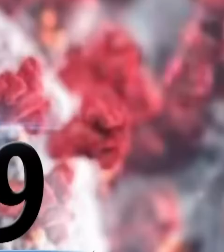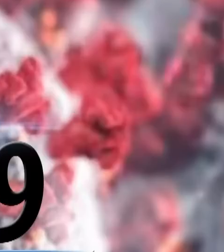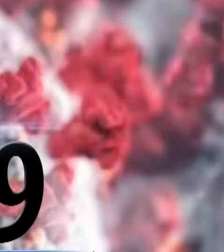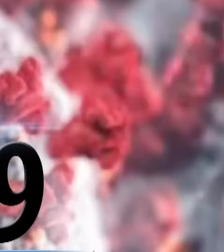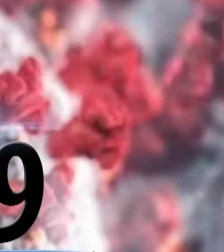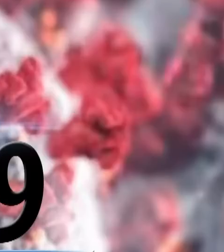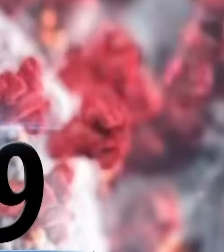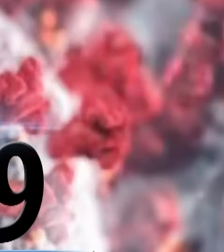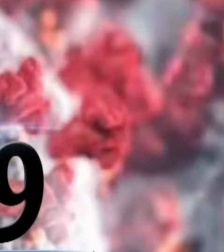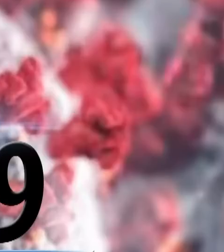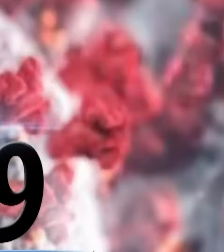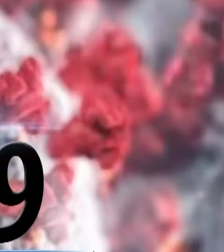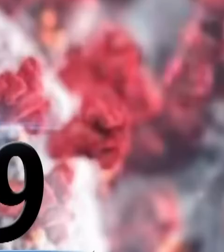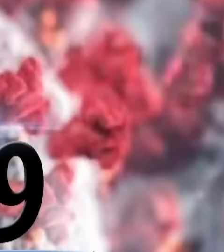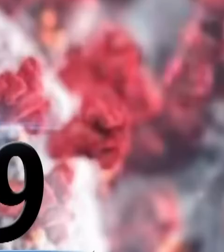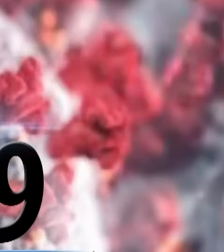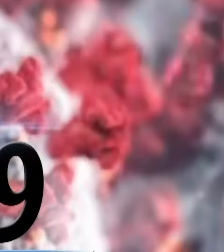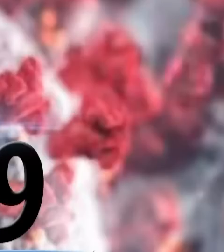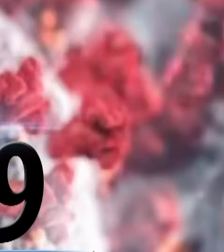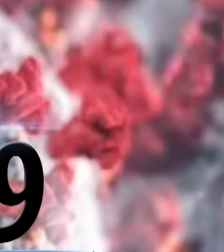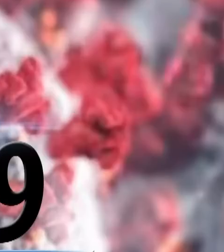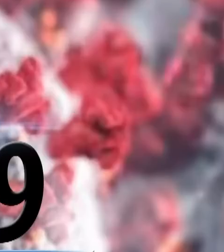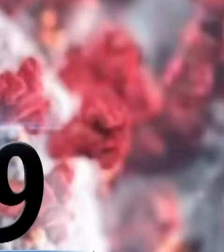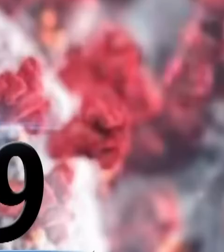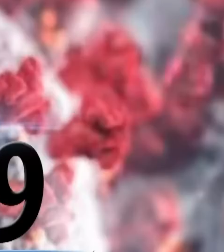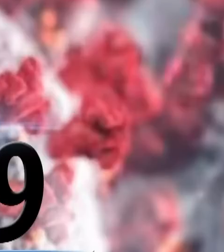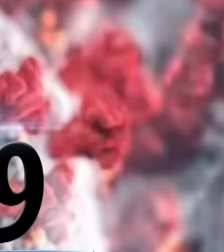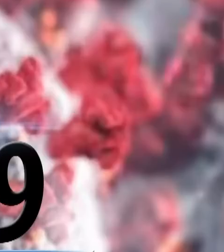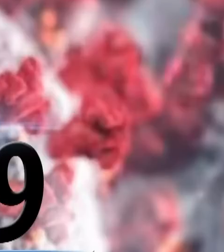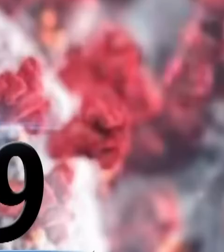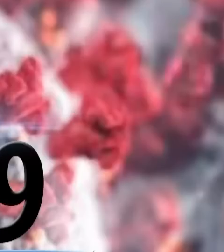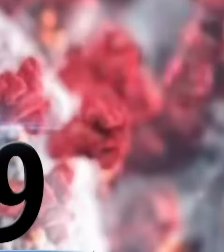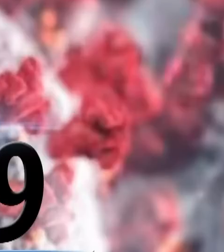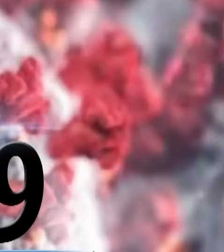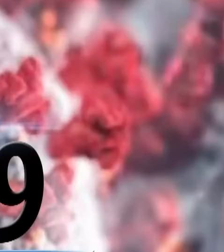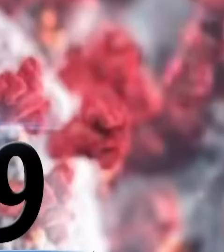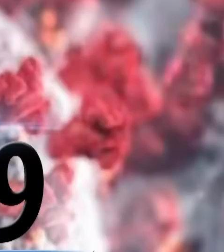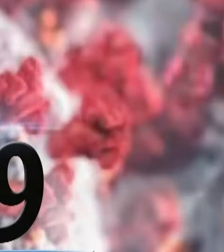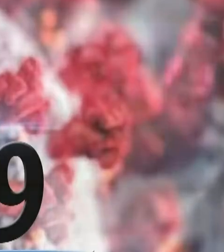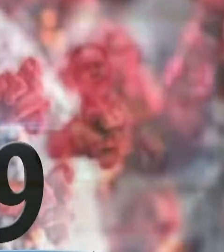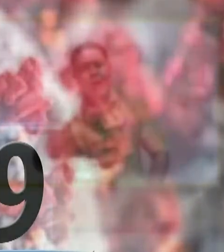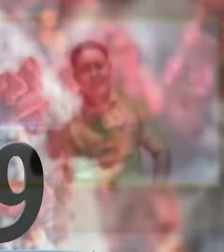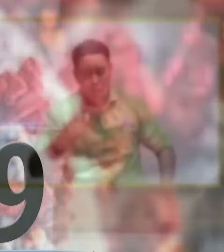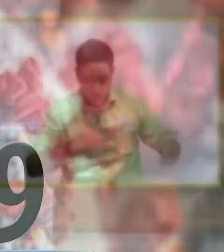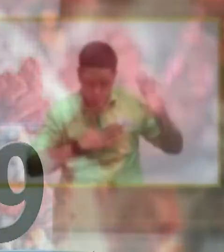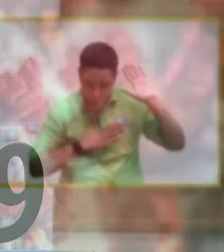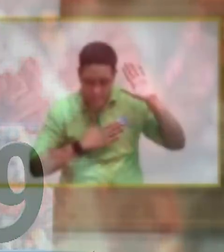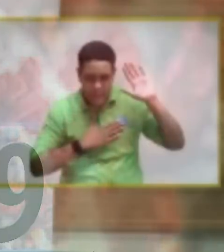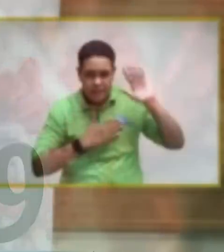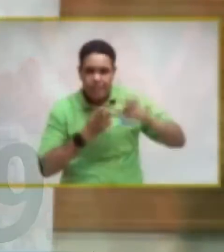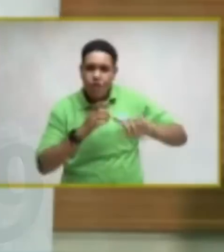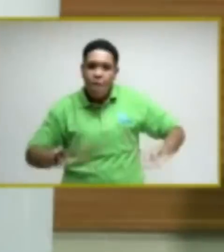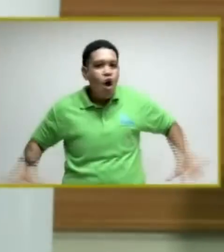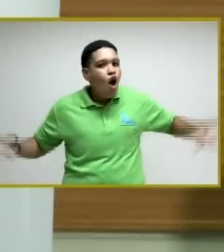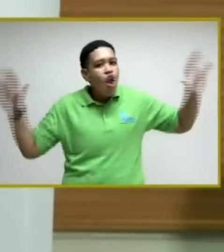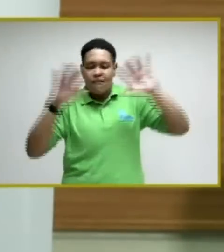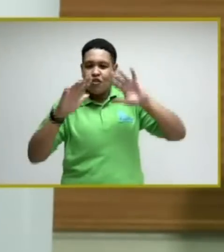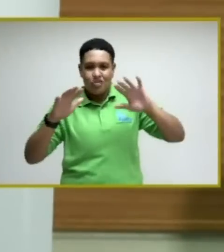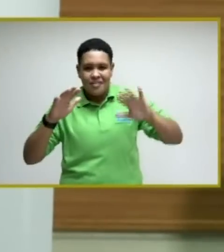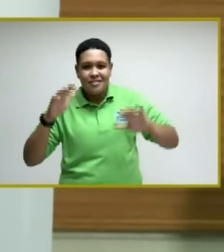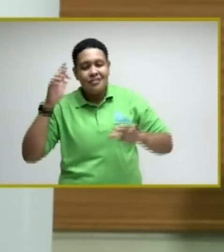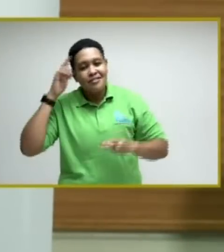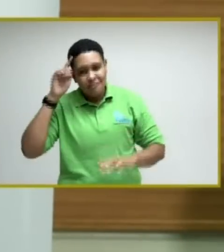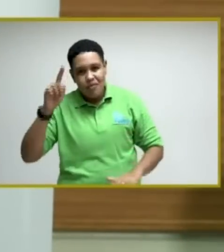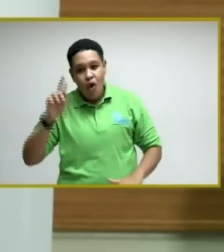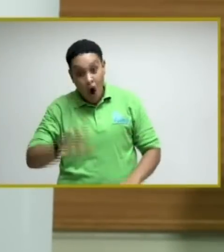There is light at the end of the tunnel. We will beat COVID-19, and that is a commitment from all of us on behalf